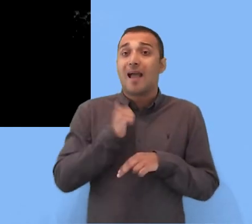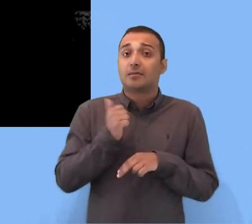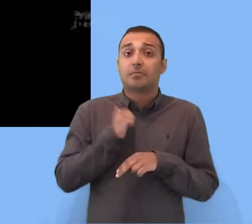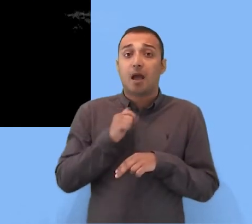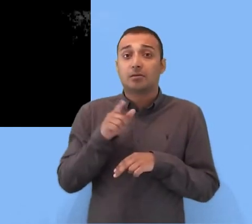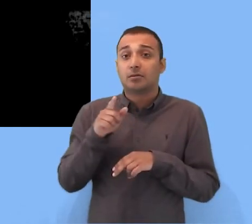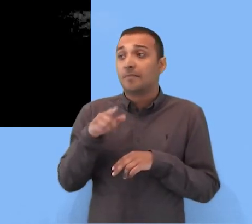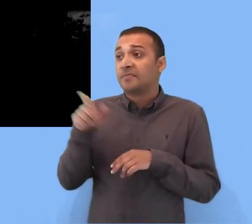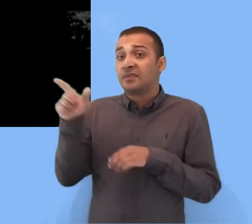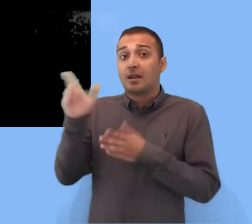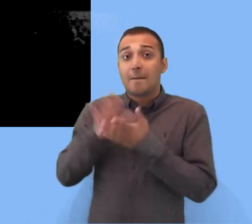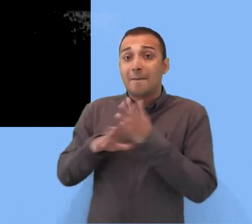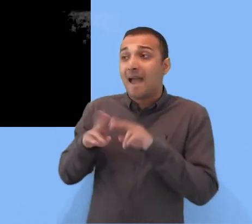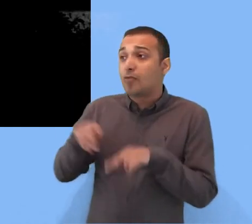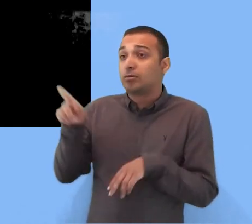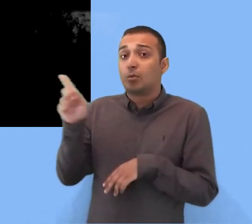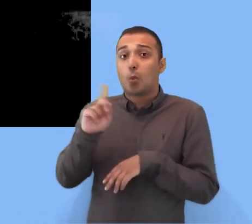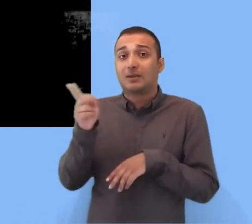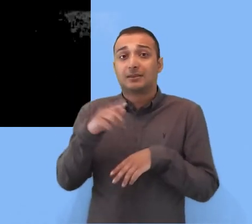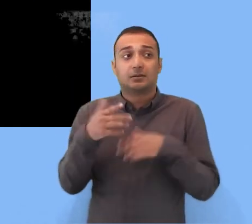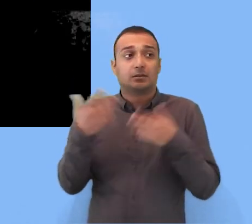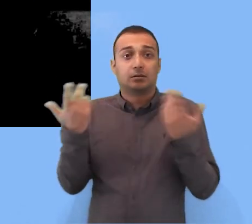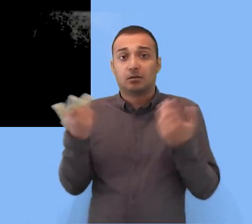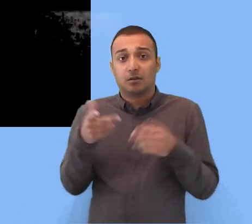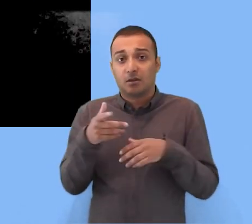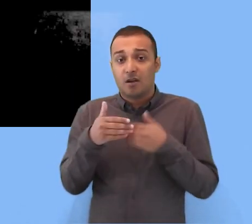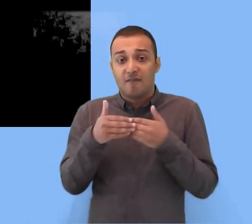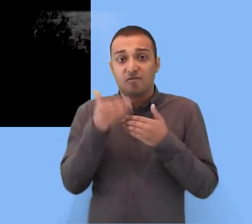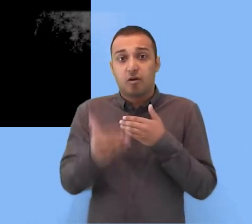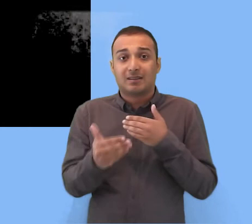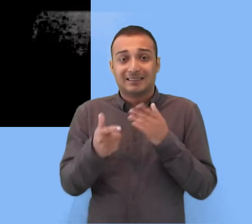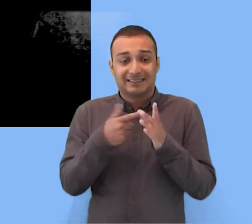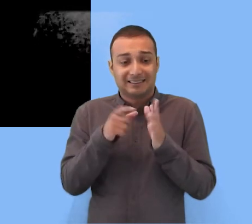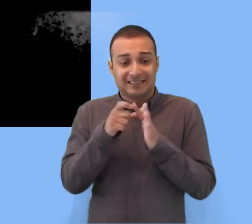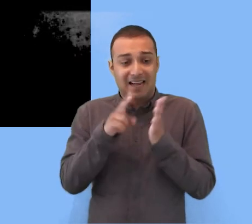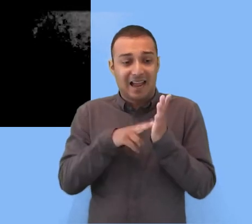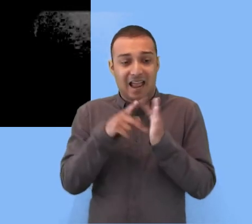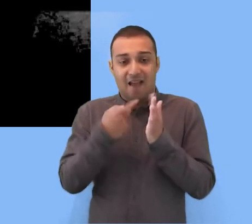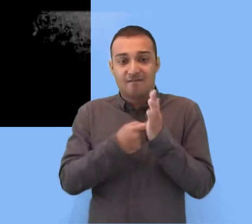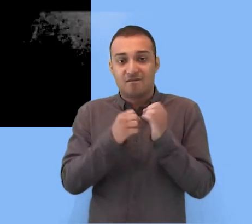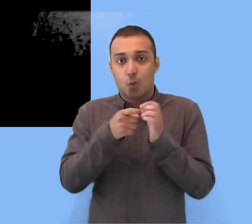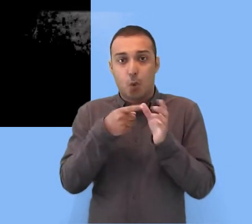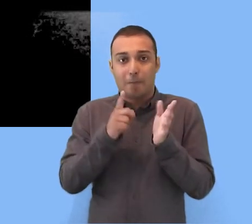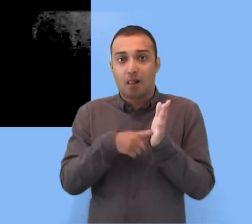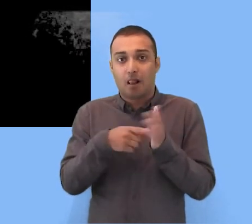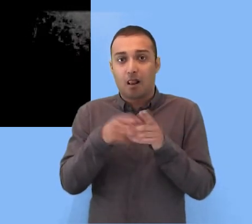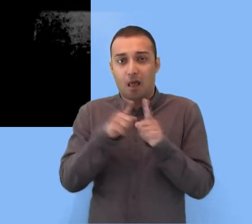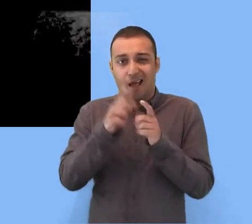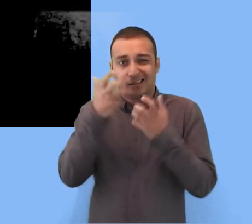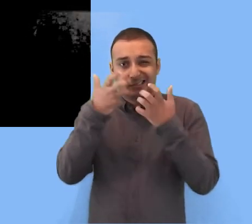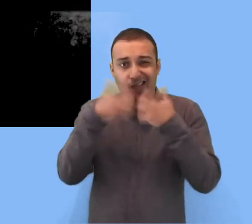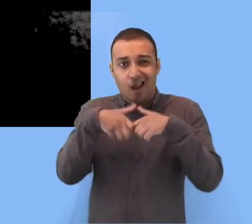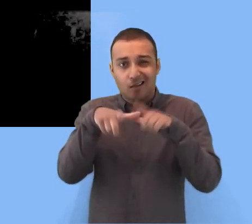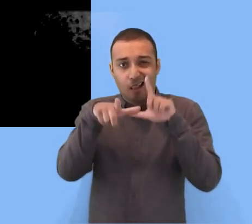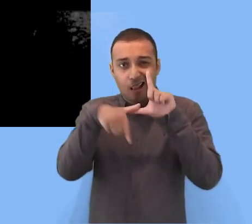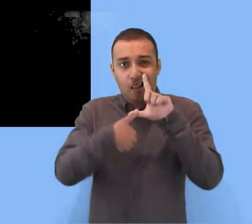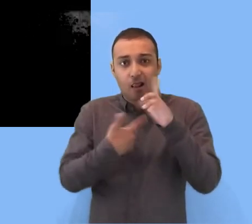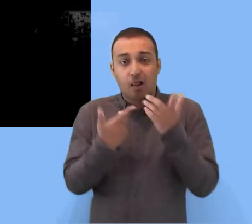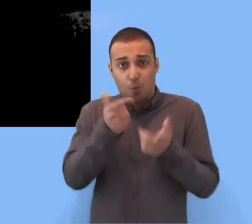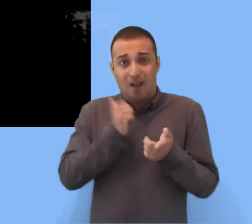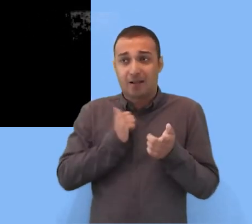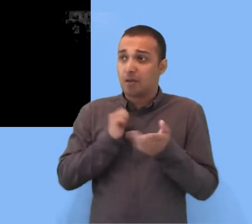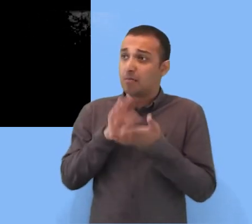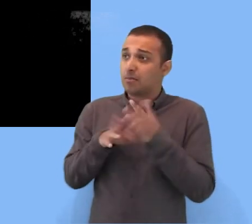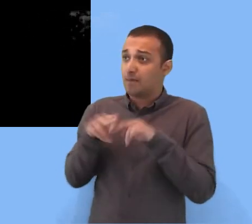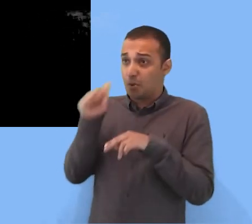is, please don't ask me what a fronted adverbial is. Yes. If you're asking parents to say to their child, I'm really proud